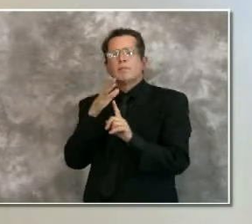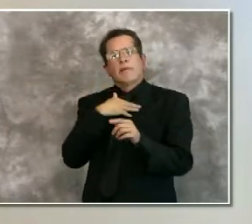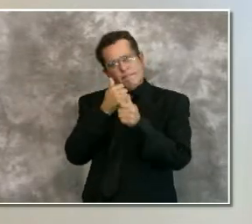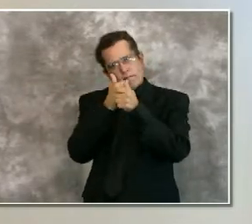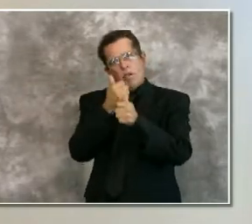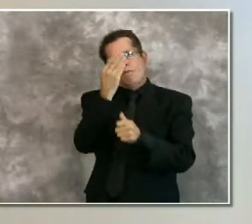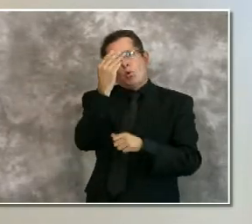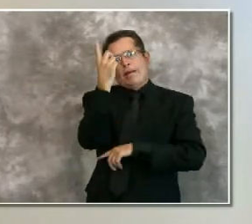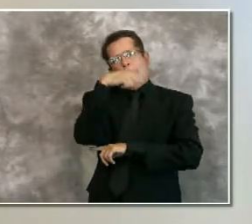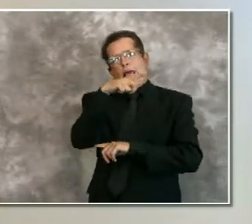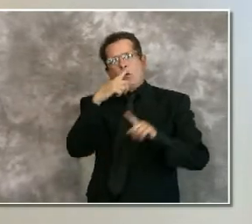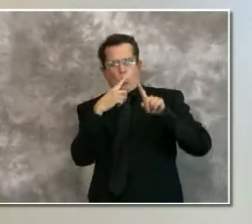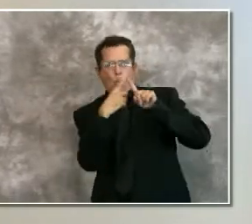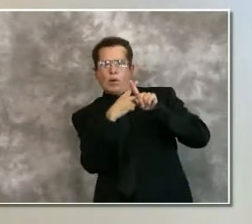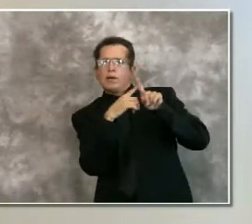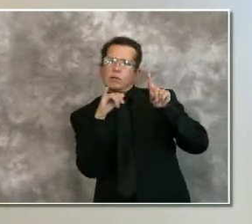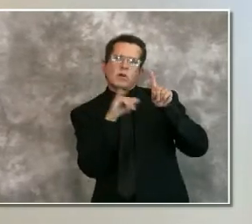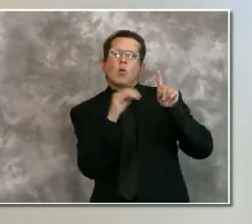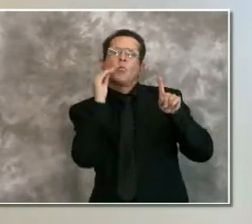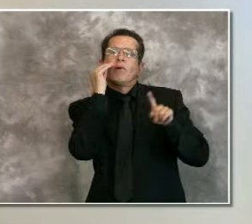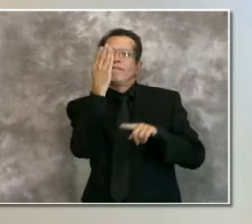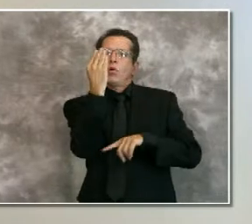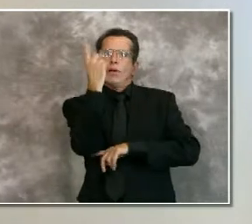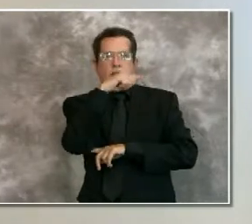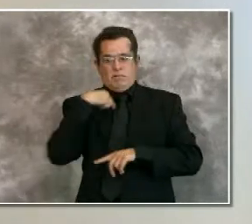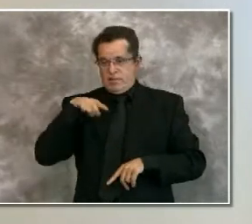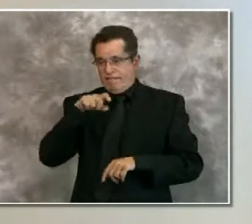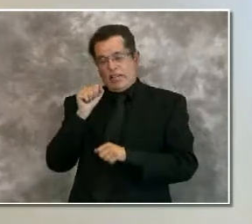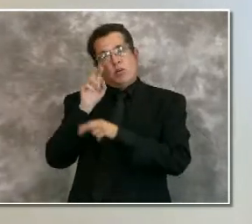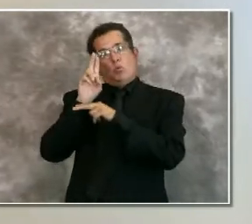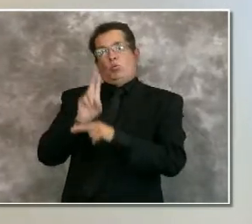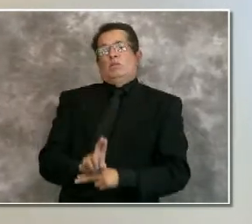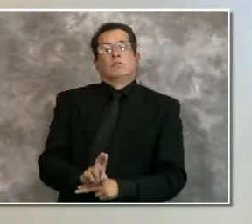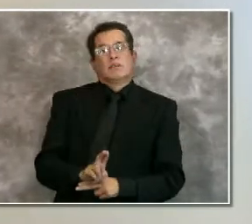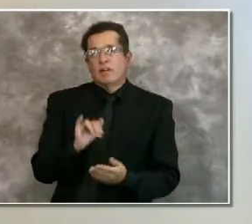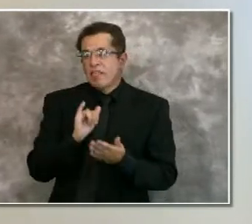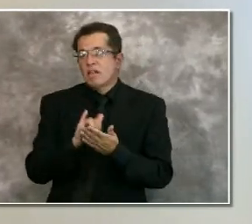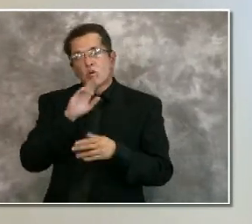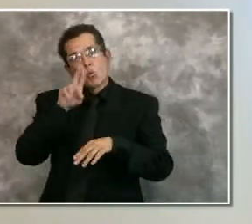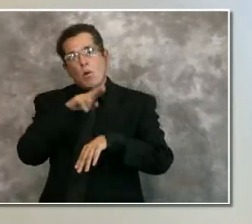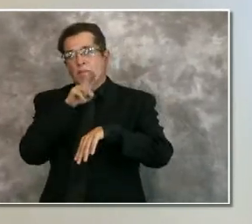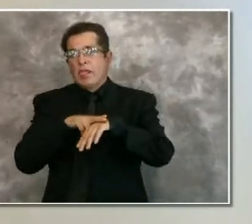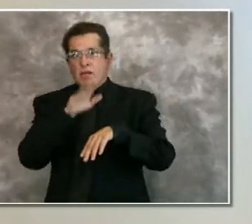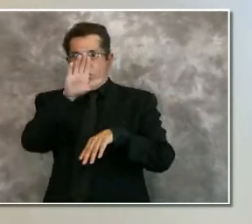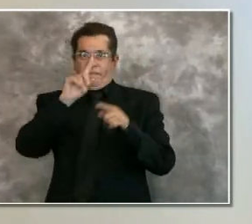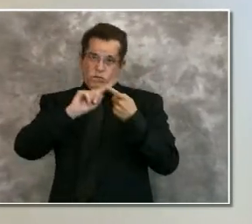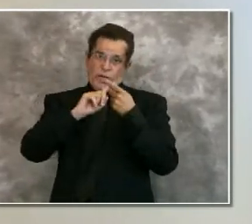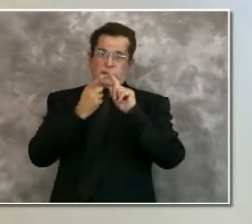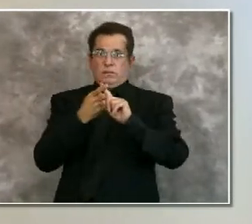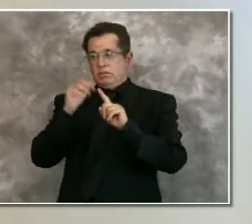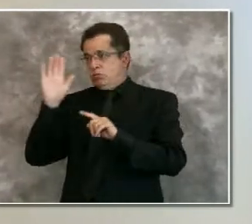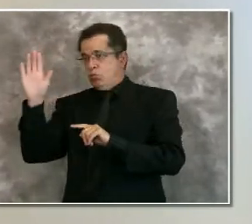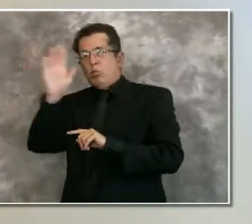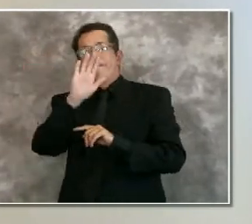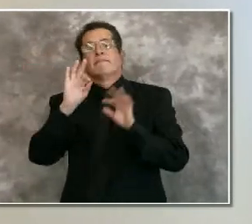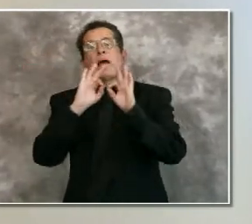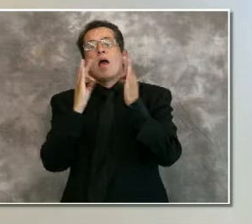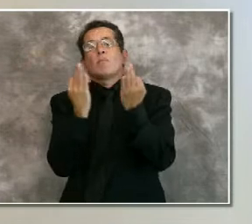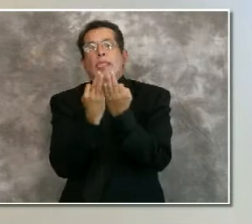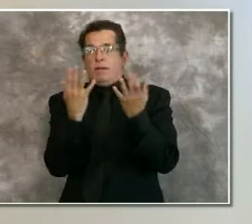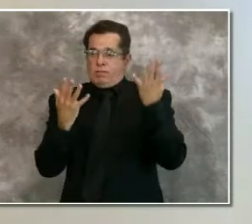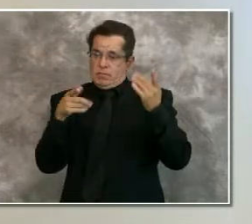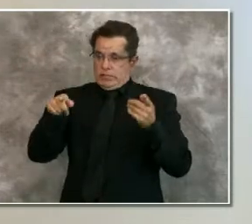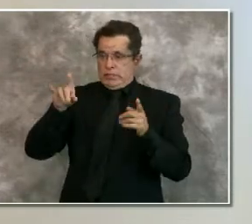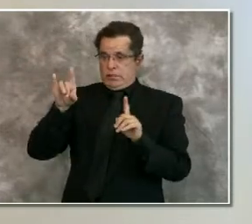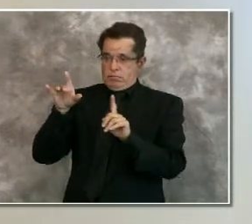14-day quarantine. We're going to have to all get used to the new normal, where we may have friends or family members, coworkers or employees